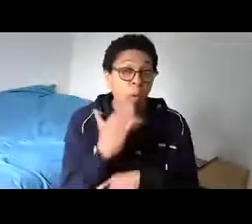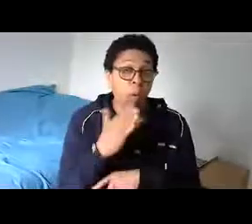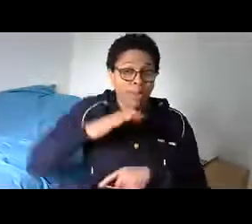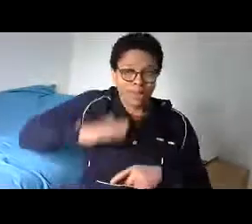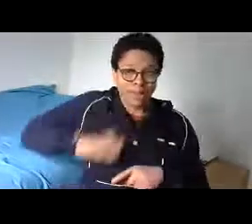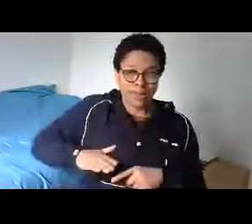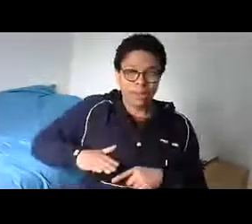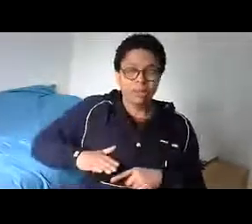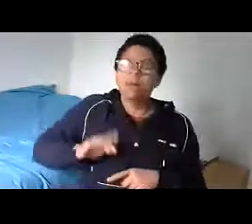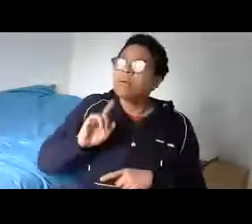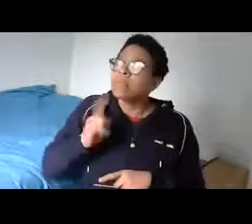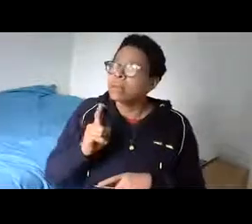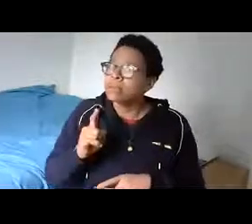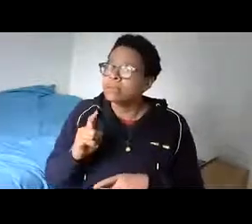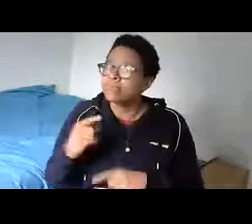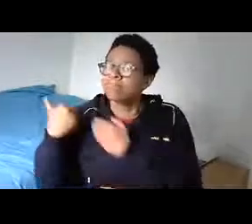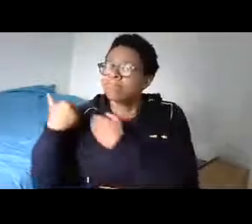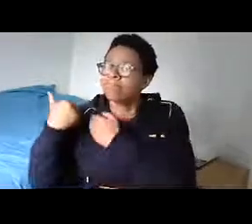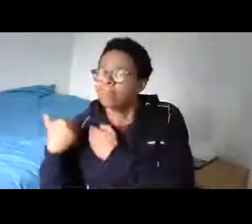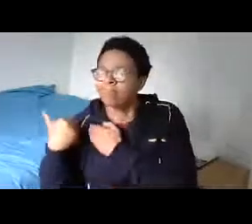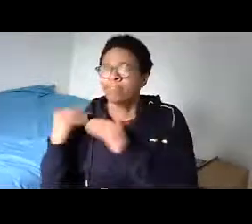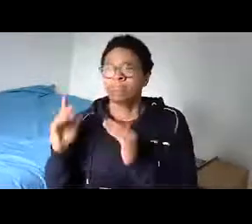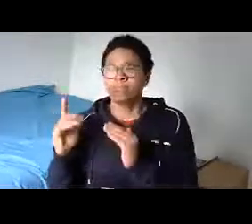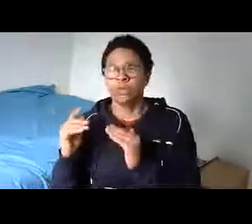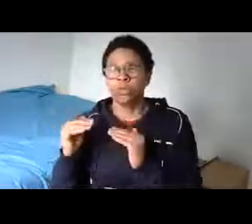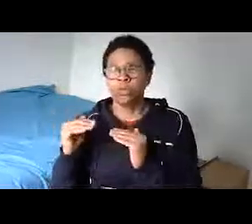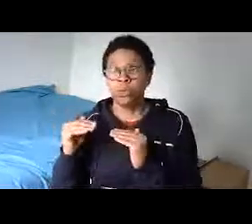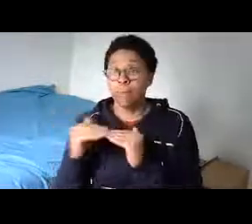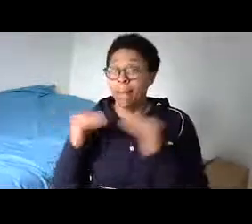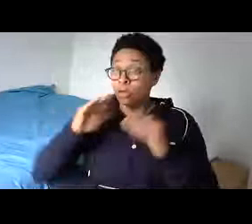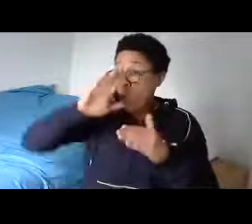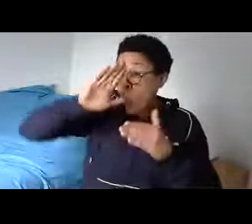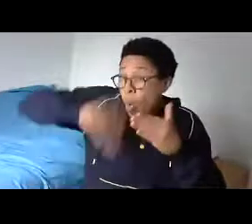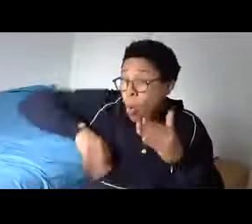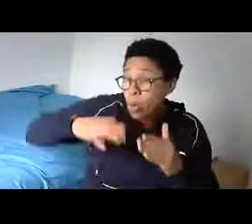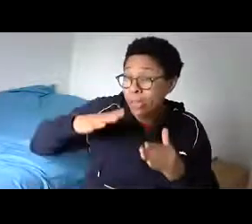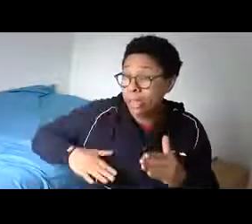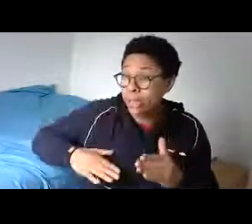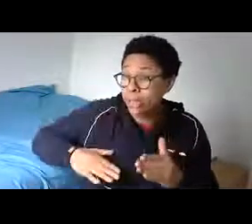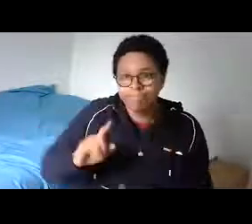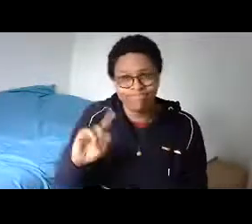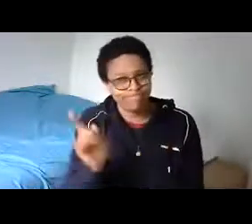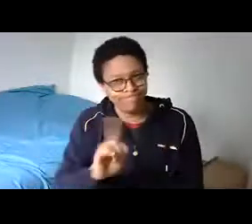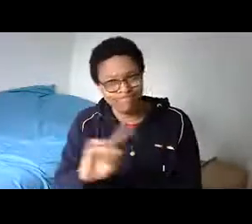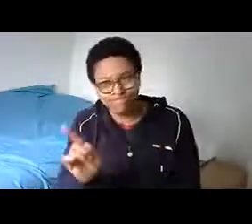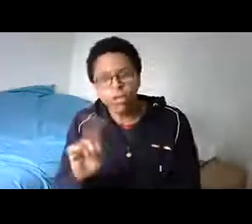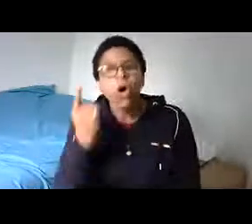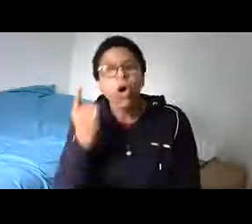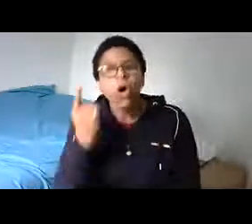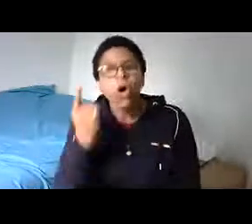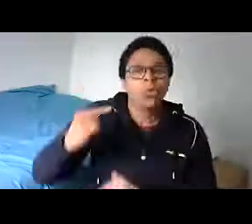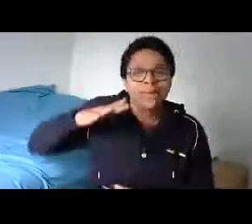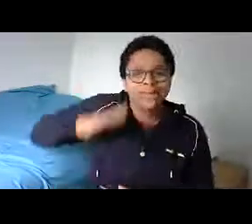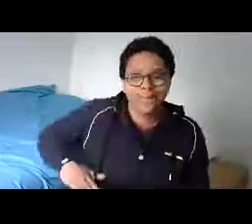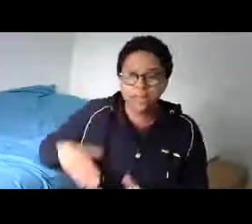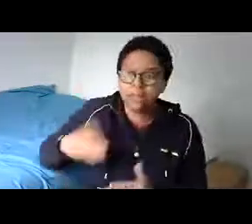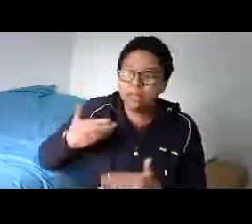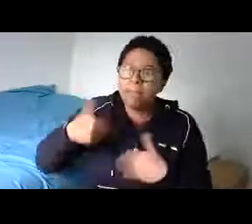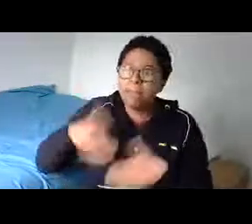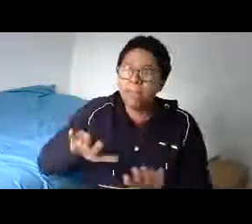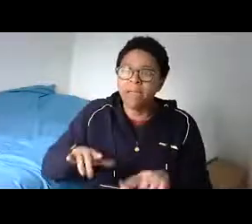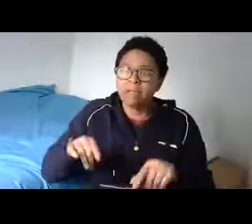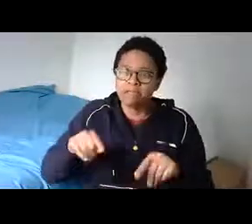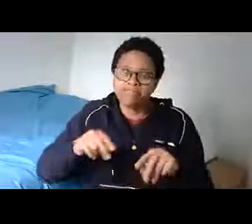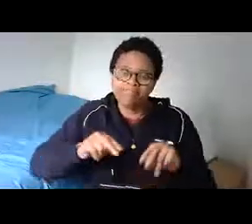which are eligible. So not all needs necessarily will be met, but we think it's important to write down all the needs because you